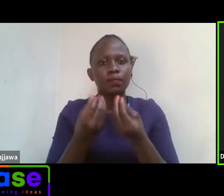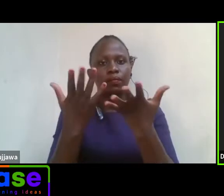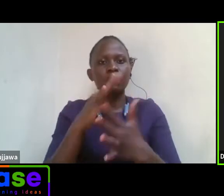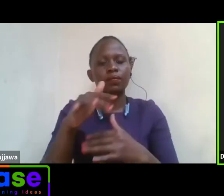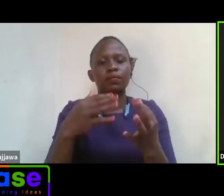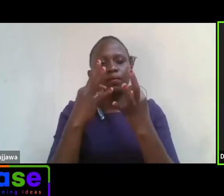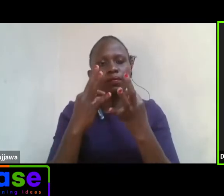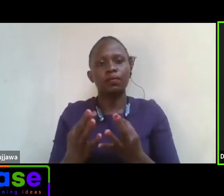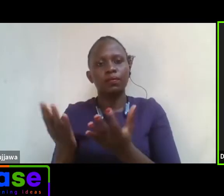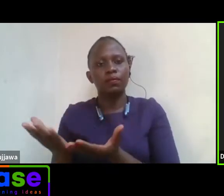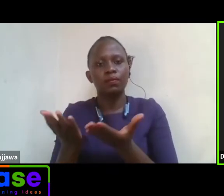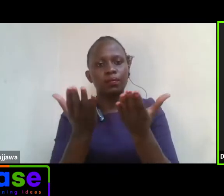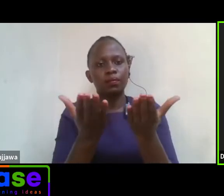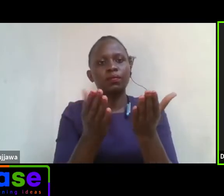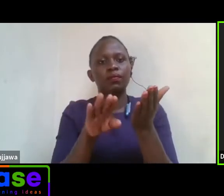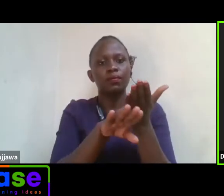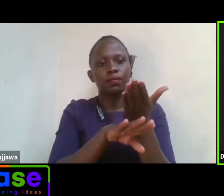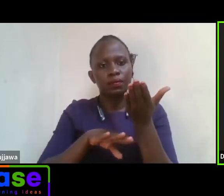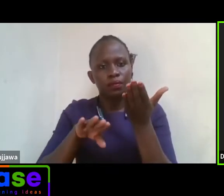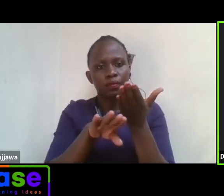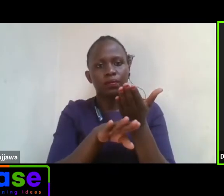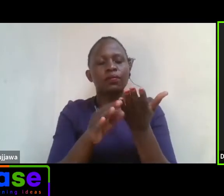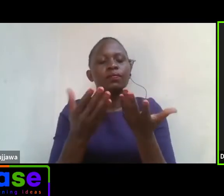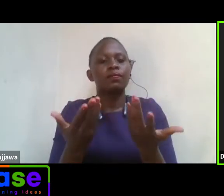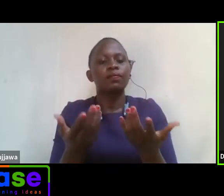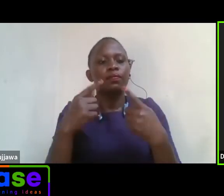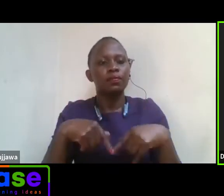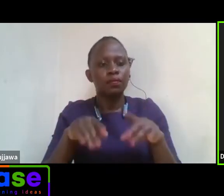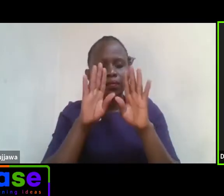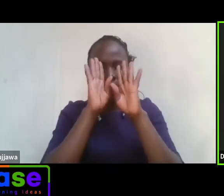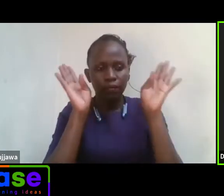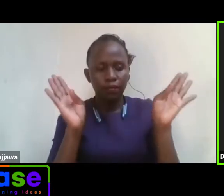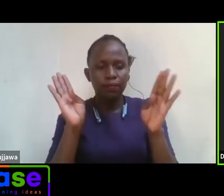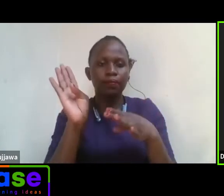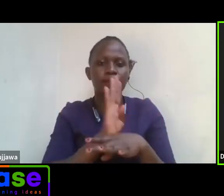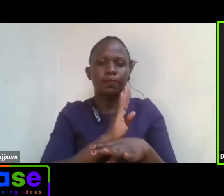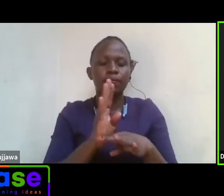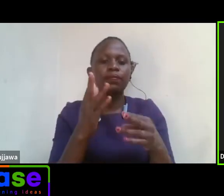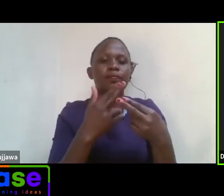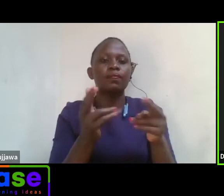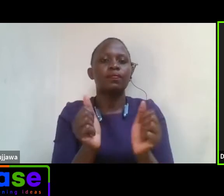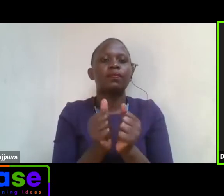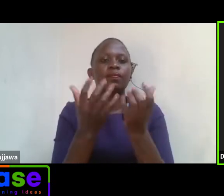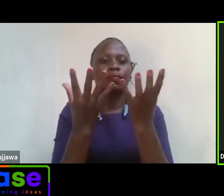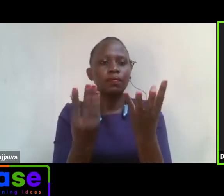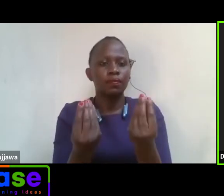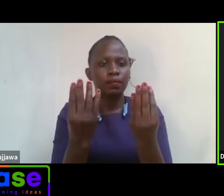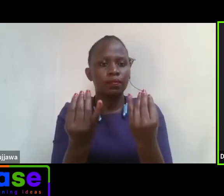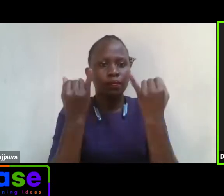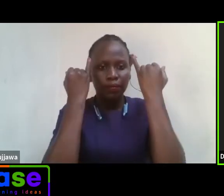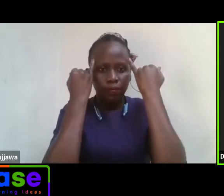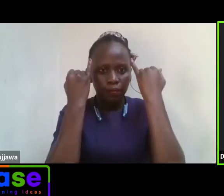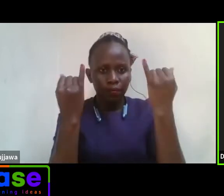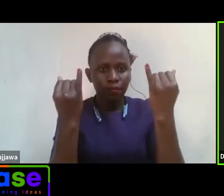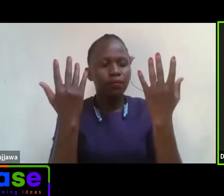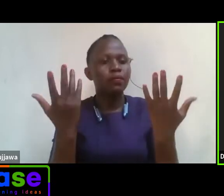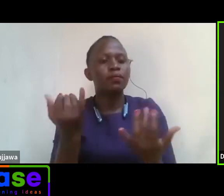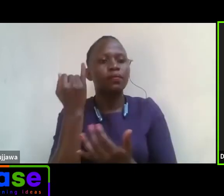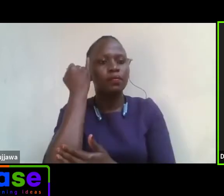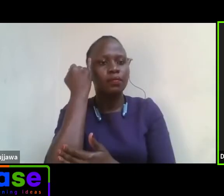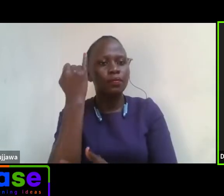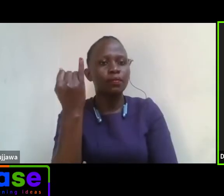down to basics. And we all know that every business starts with a simple idea. And the word ideathon itself is borrowed from ideation,